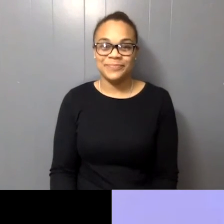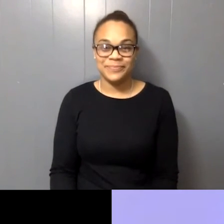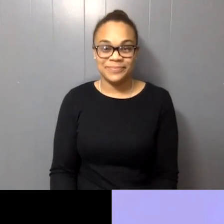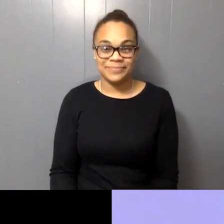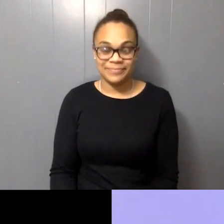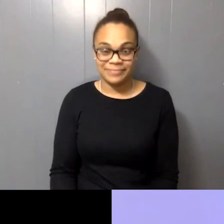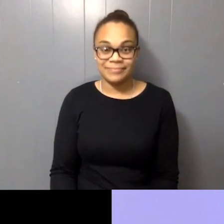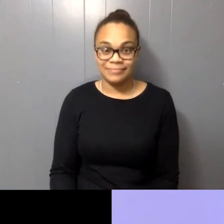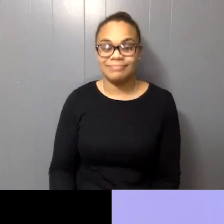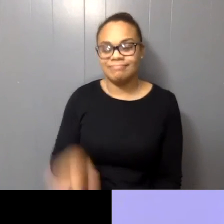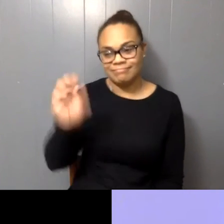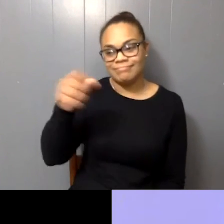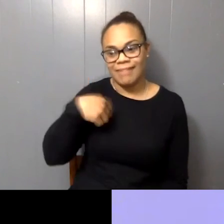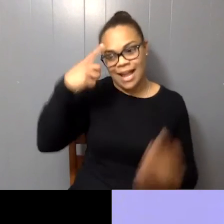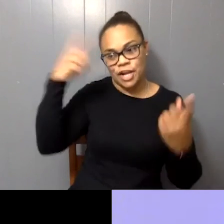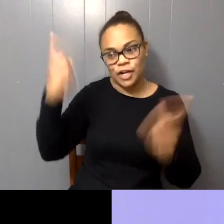Yeah, I completely agree with that.